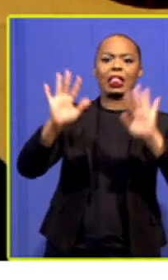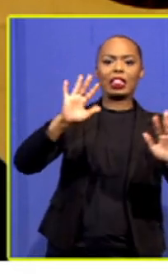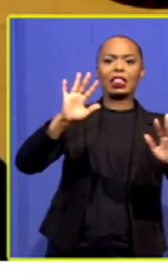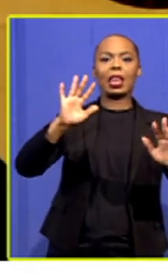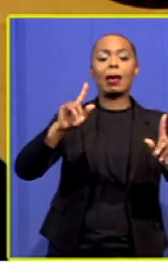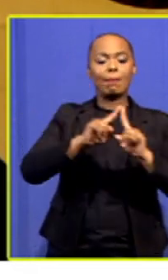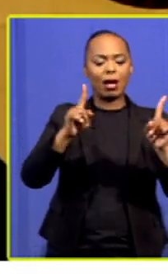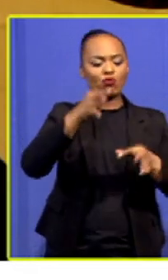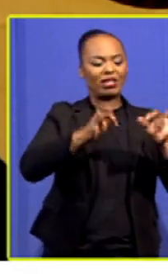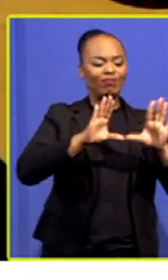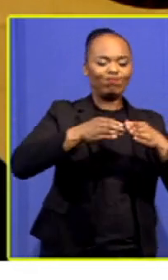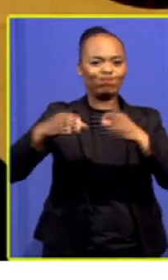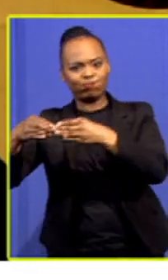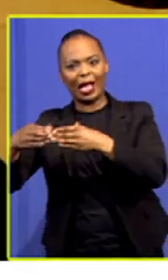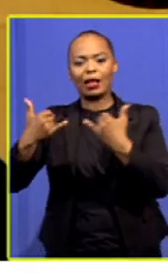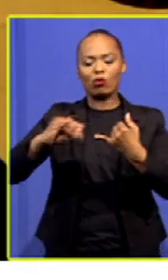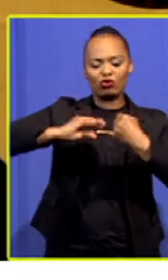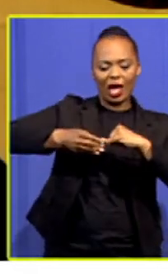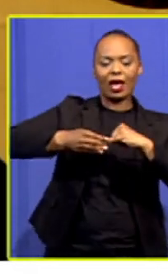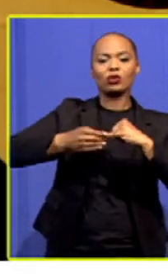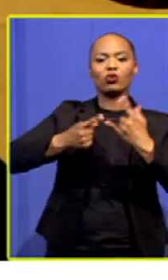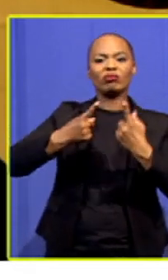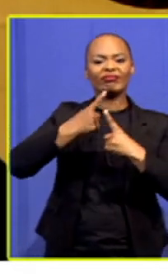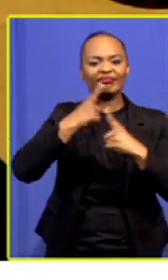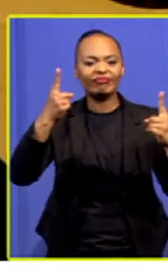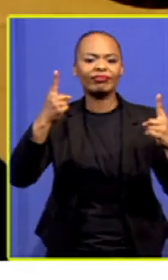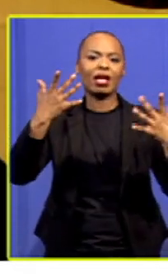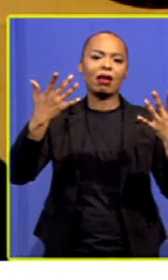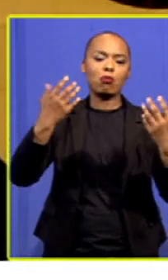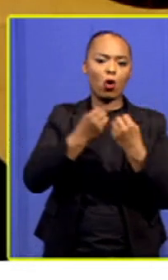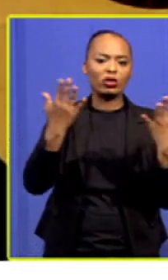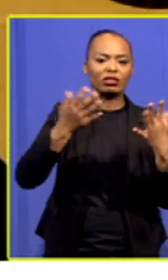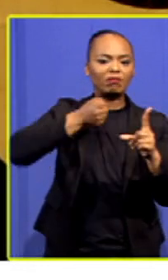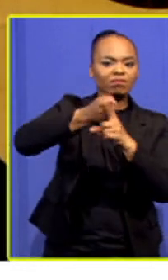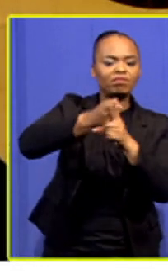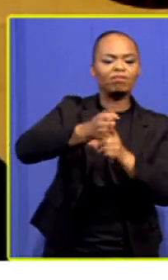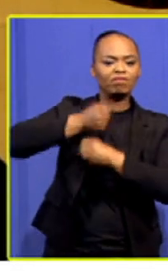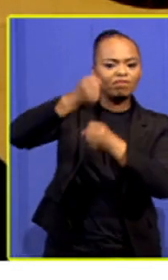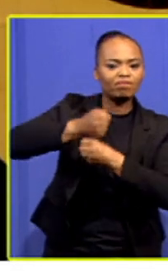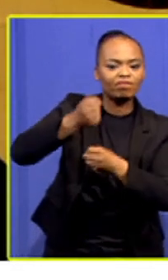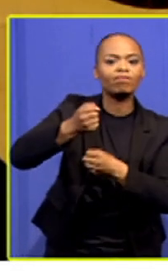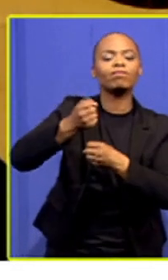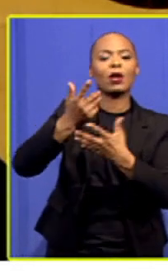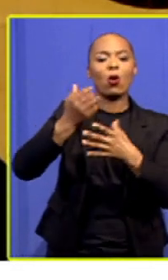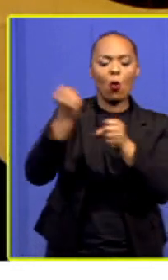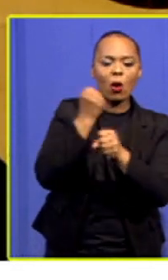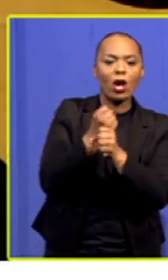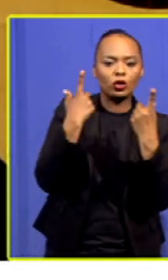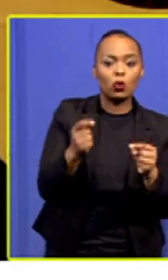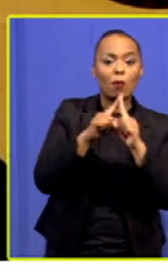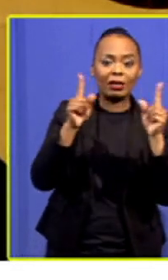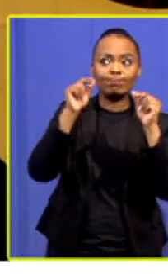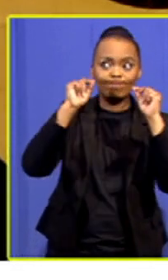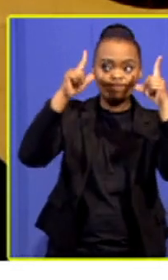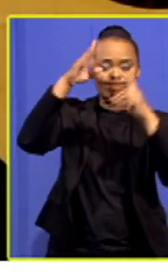parties, are trying by all means to send their message, trying by all means to, do their work, but also being cautious of the fact